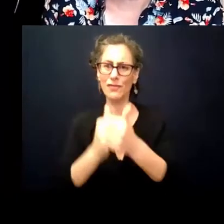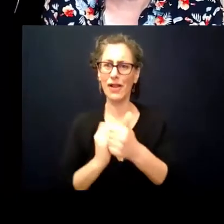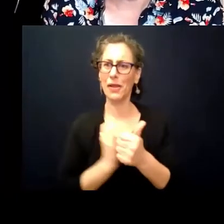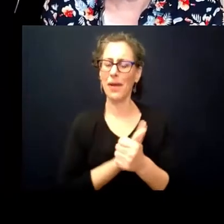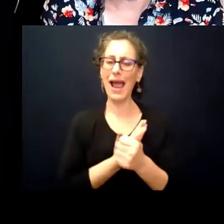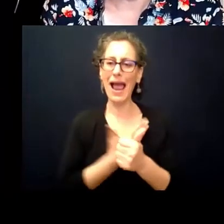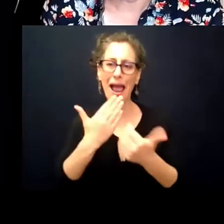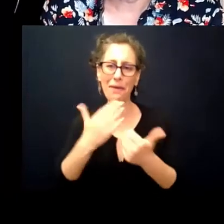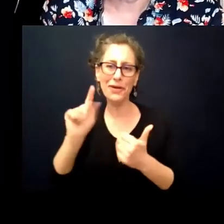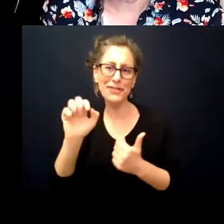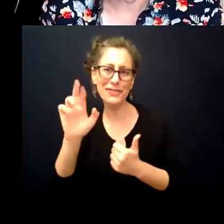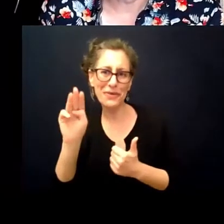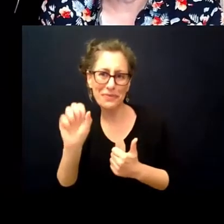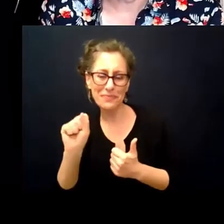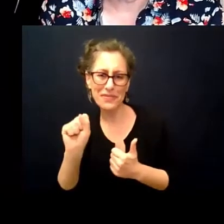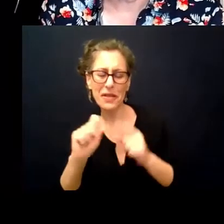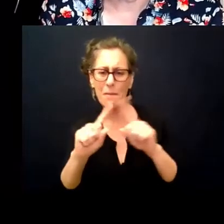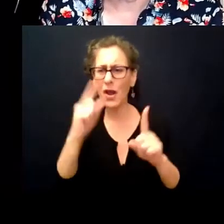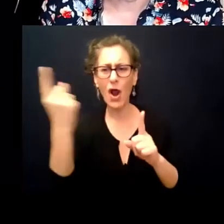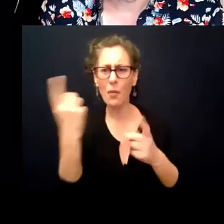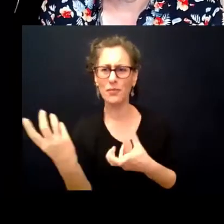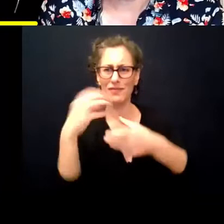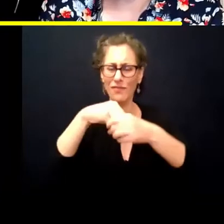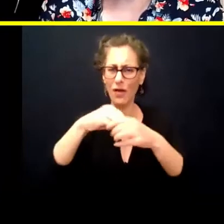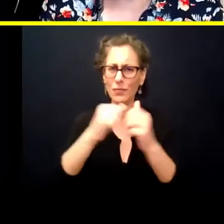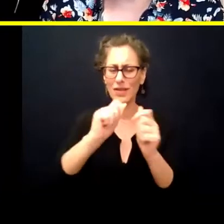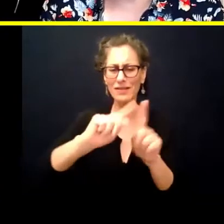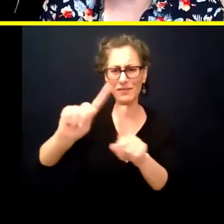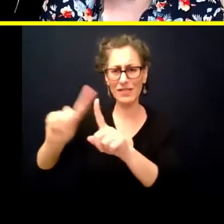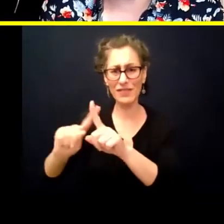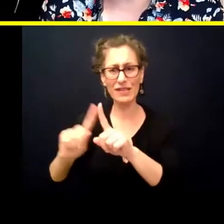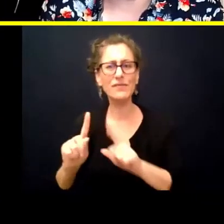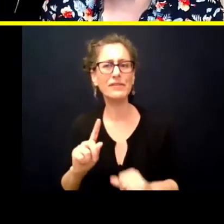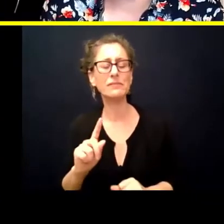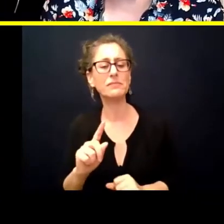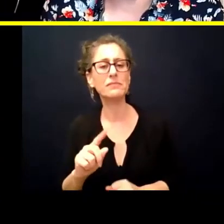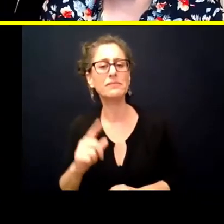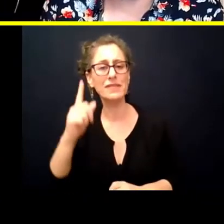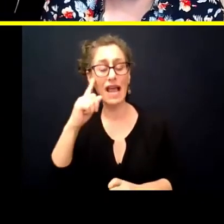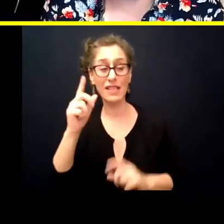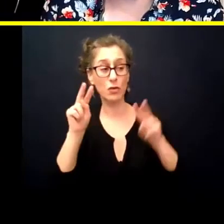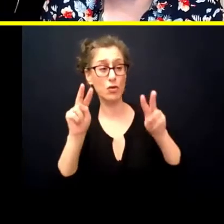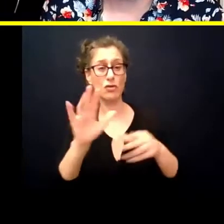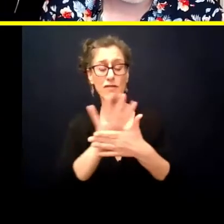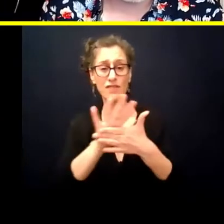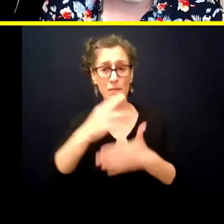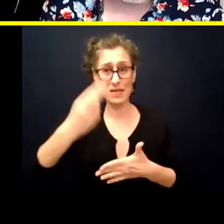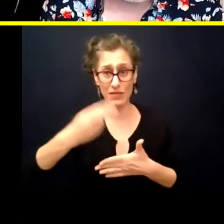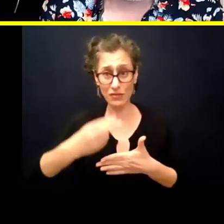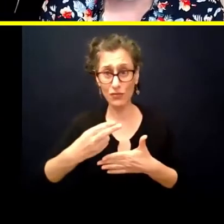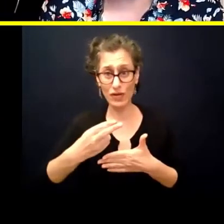in a while, but still we're always part of a larger whole. Yeah, I think we've been, if you look at film history, as Code of the Freak